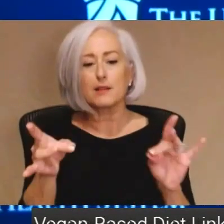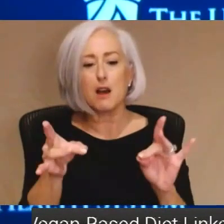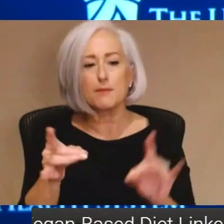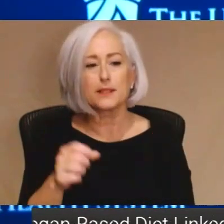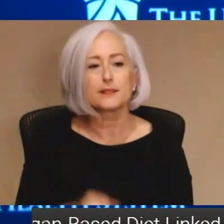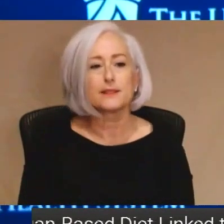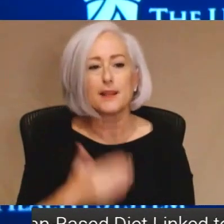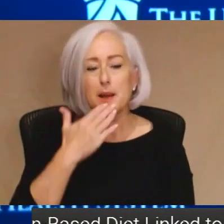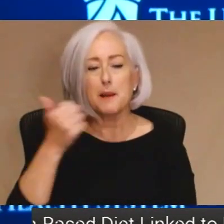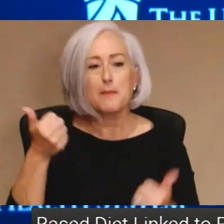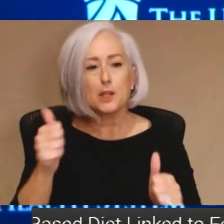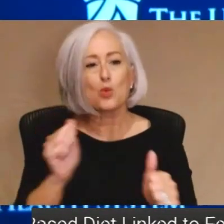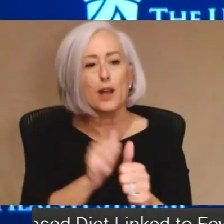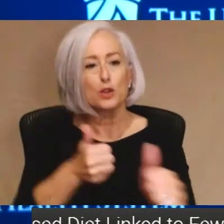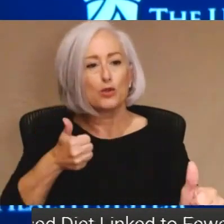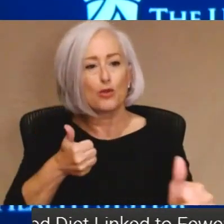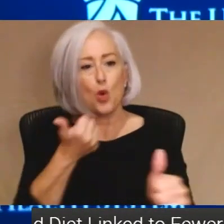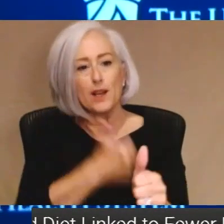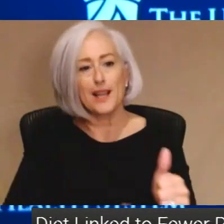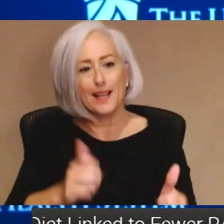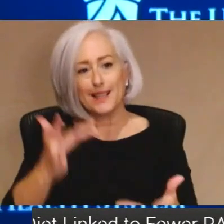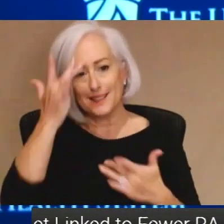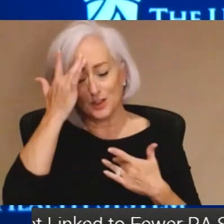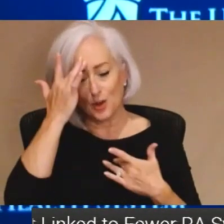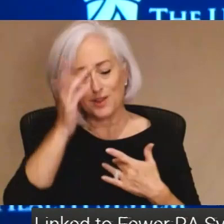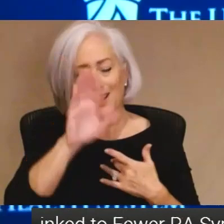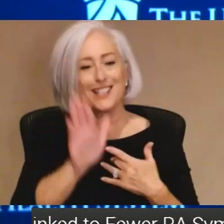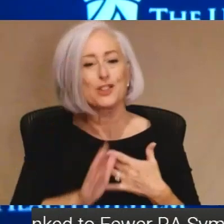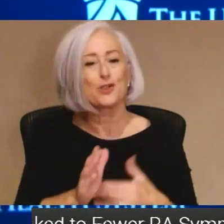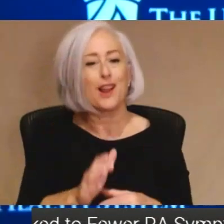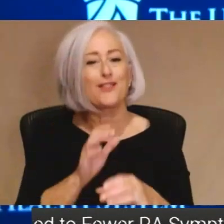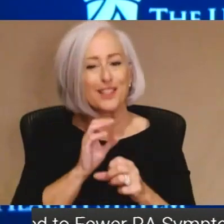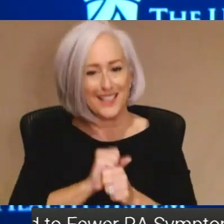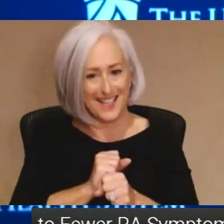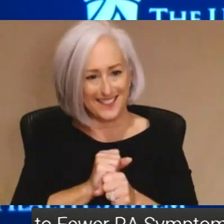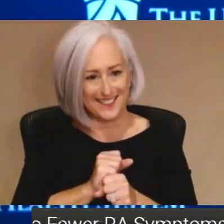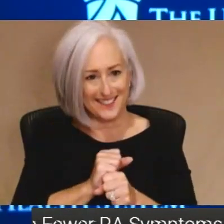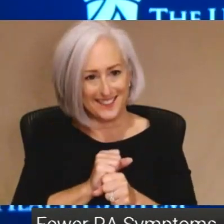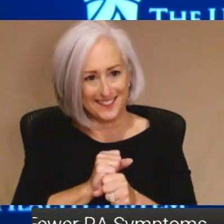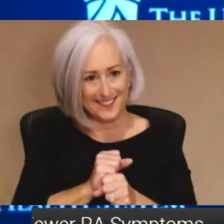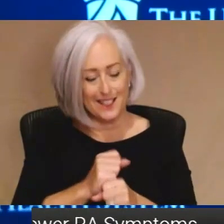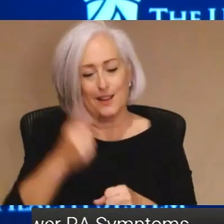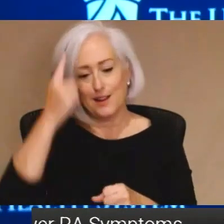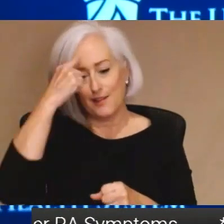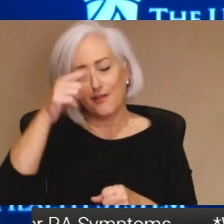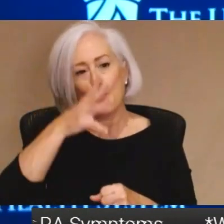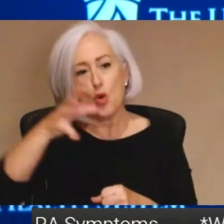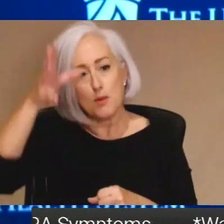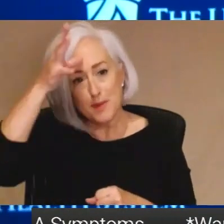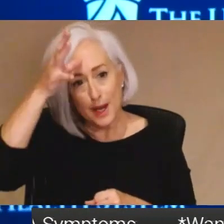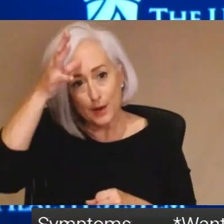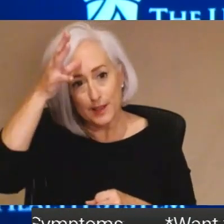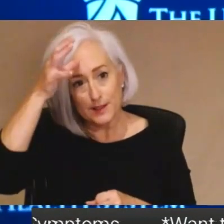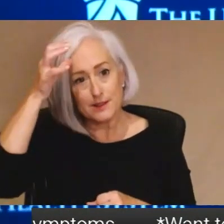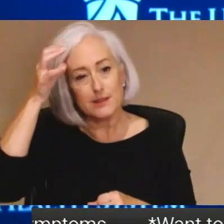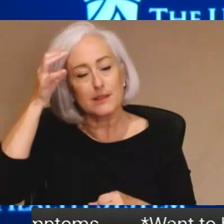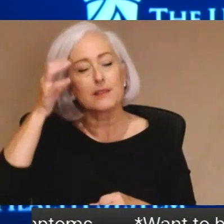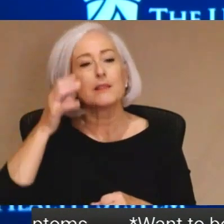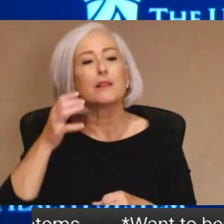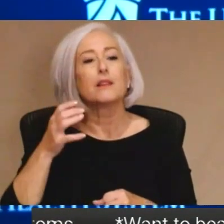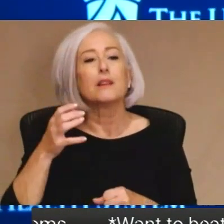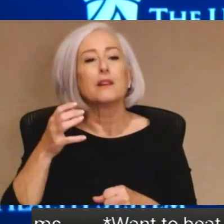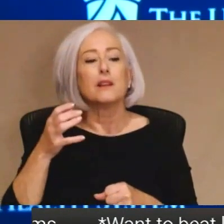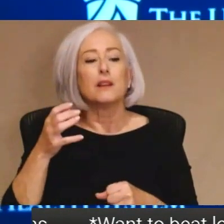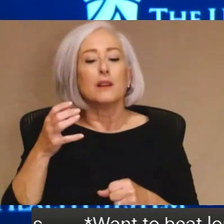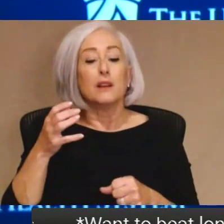avoid any chronic disease is to never get it. And so for parents, really now coming out of this, hopefully coming out of the